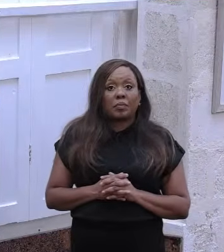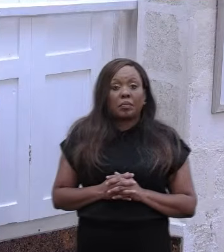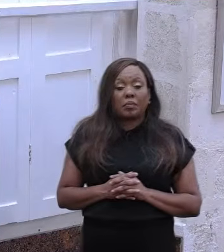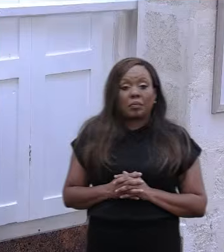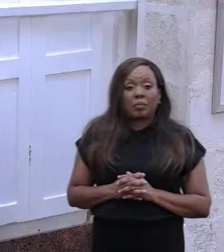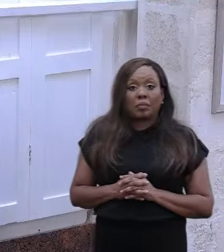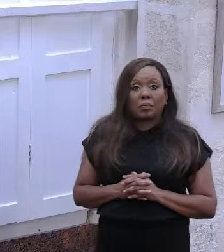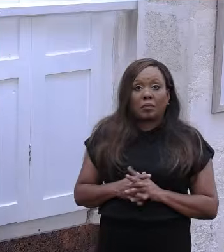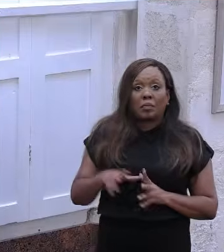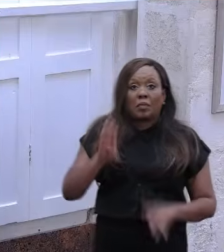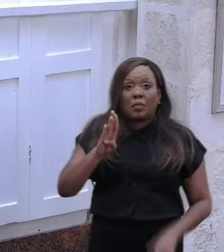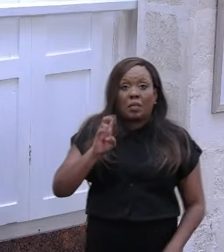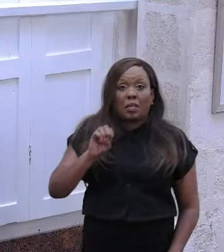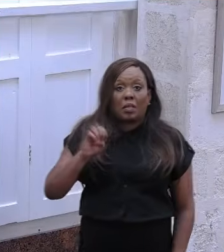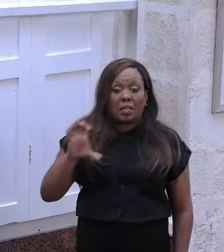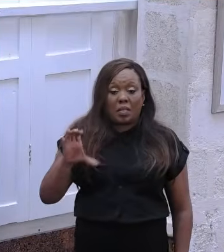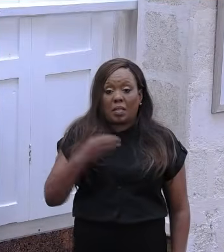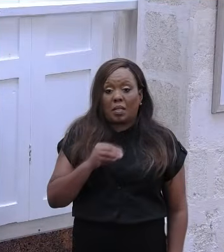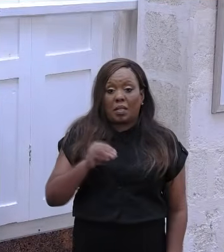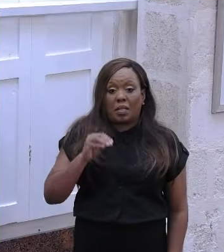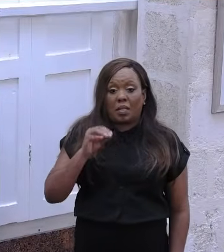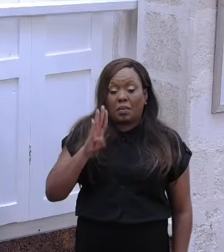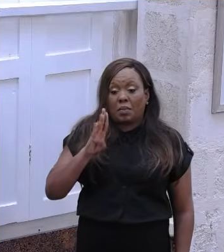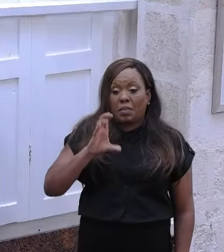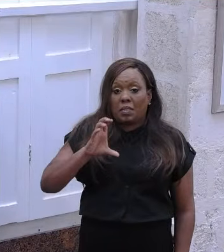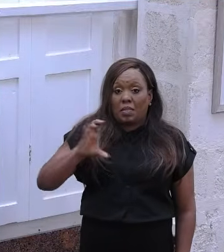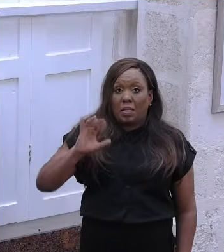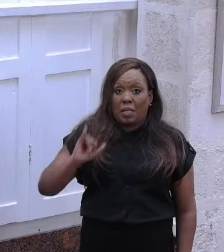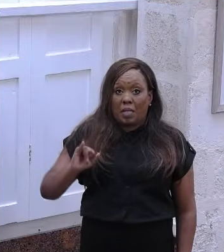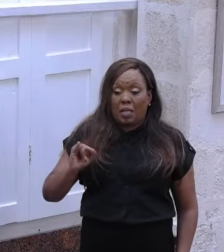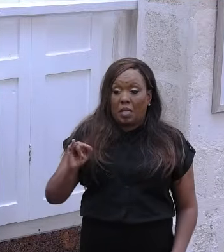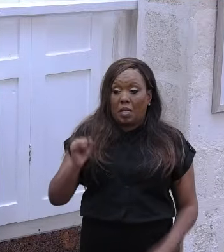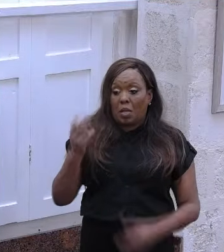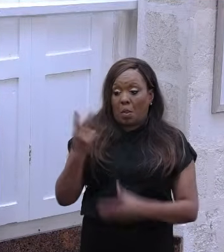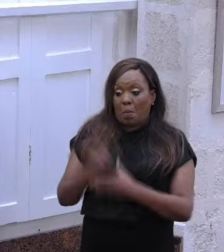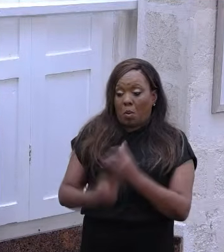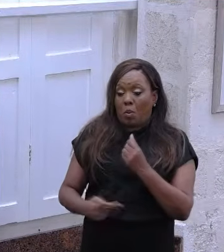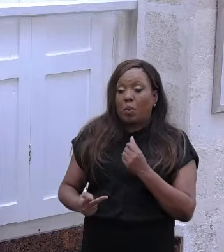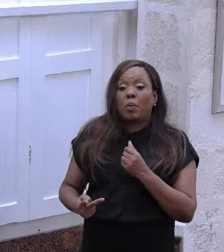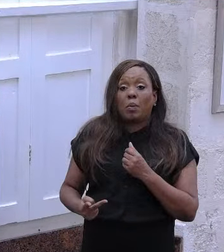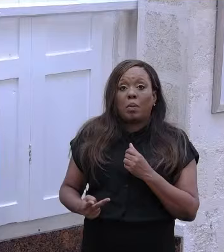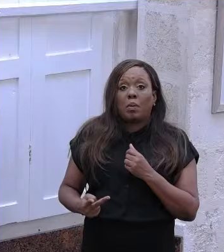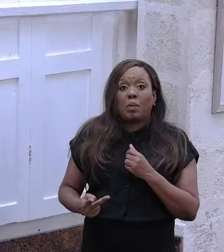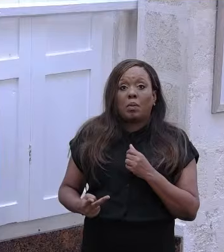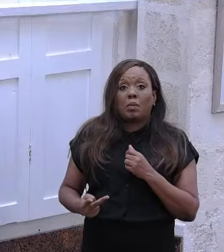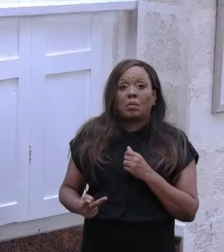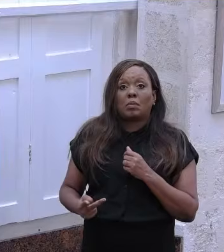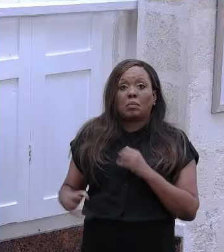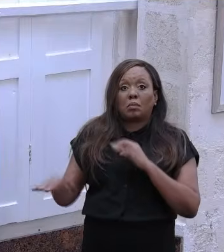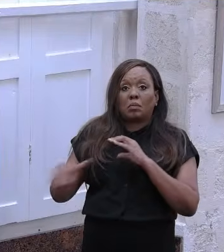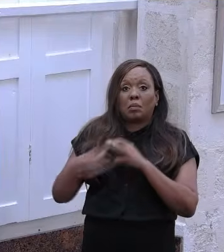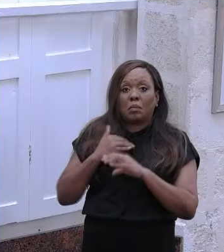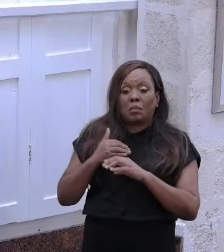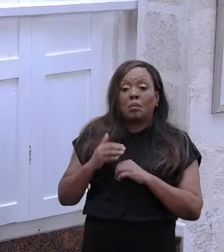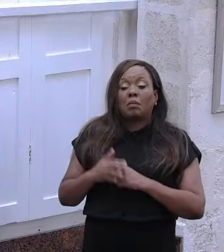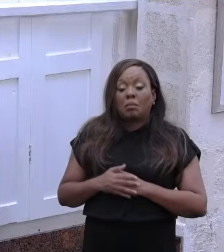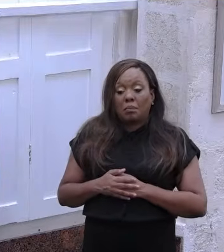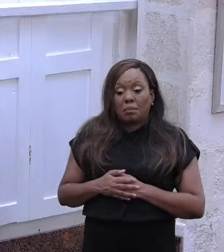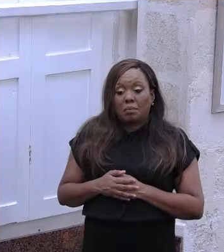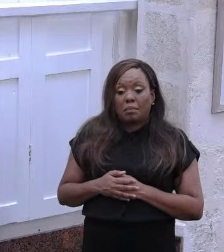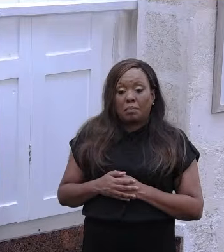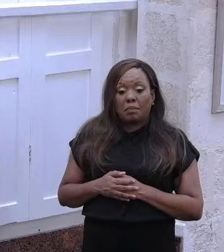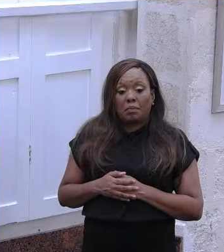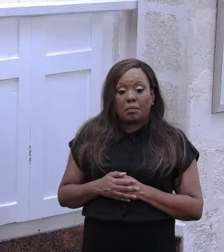and the Barbados Chamber of Commerce and Industry. Both confederations identify tensions between the